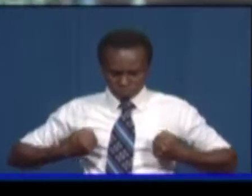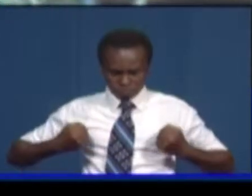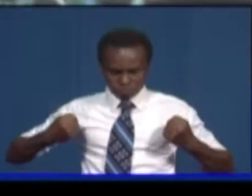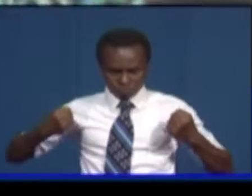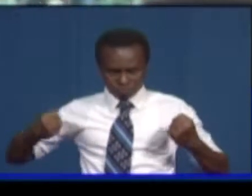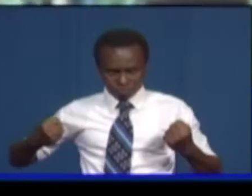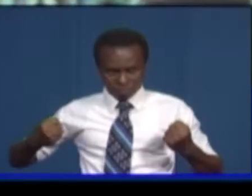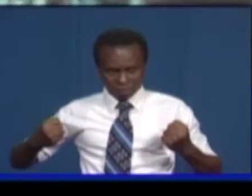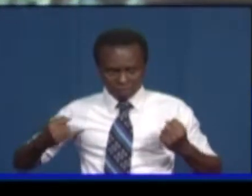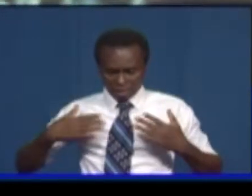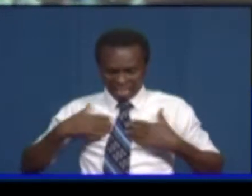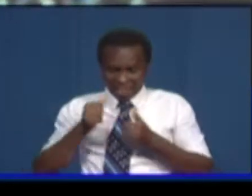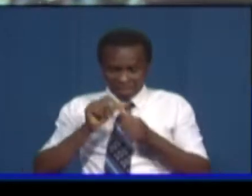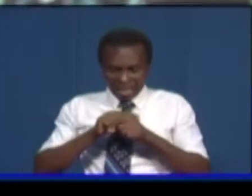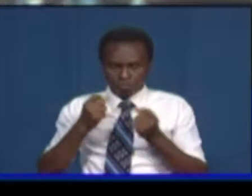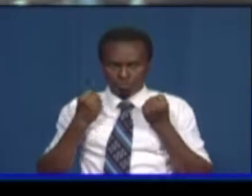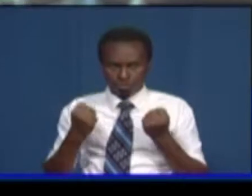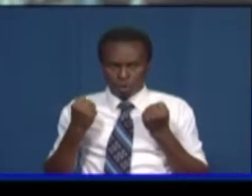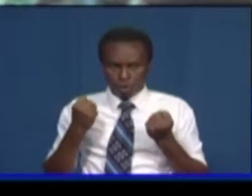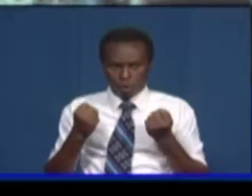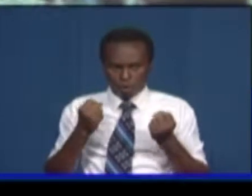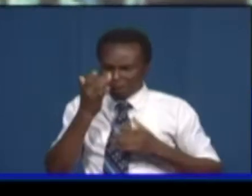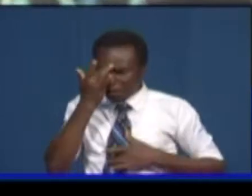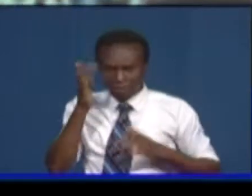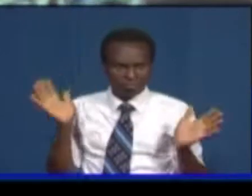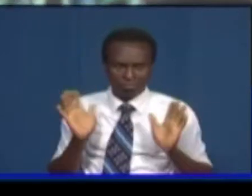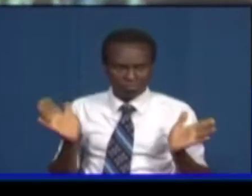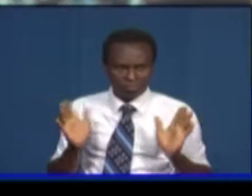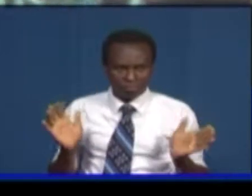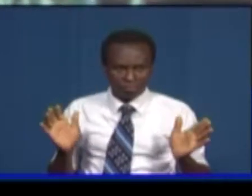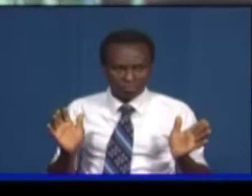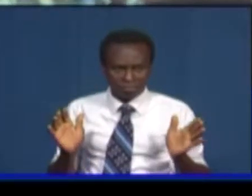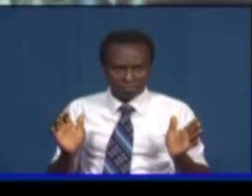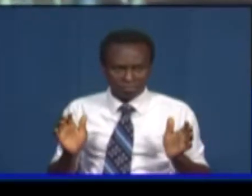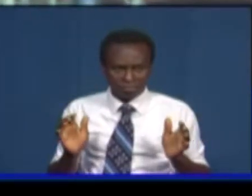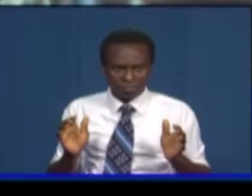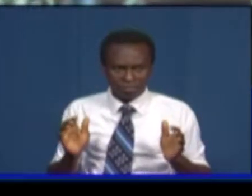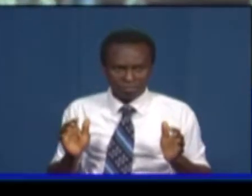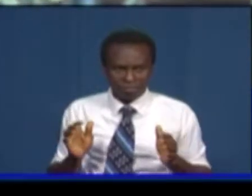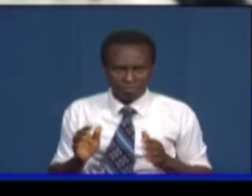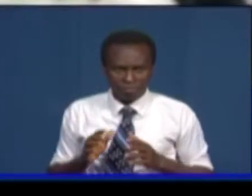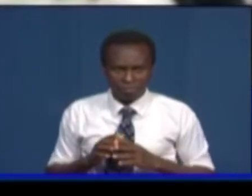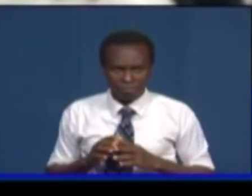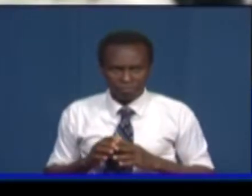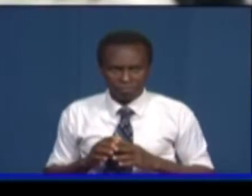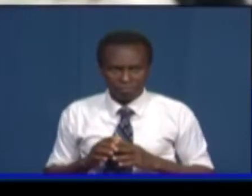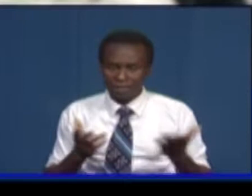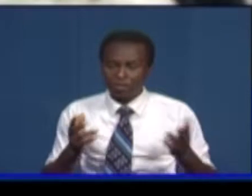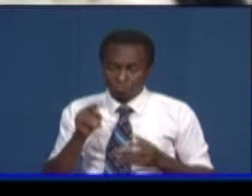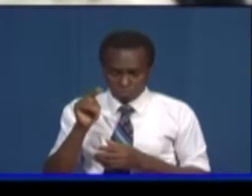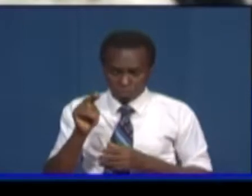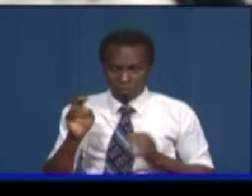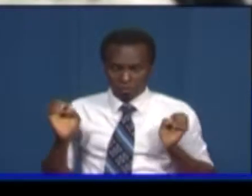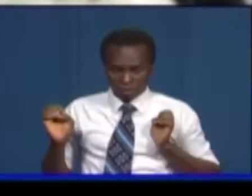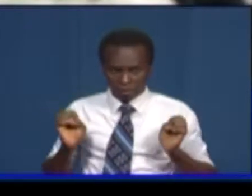if you exercise, you know, it will give you a nice shape. It will give you, you know, what you need to have as, you know, you're growing up. We need to exercise, and